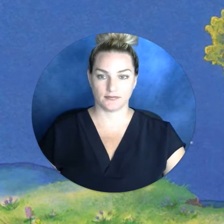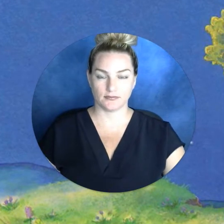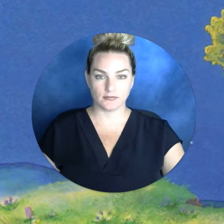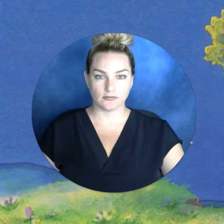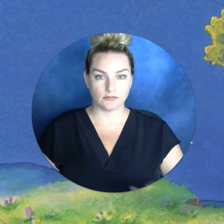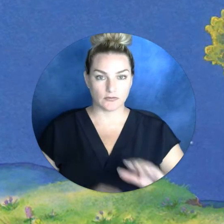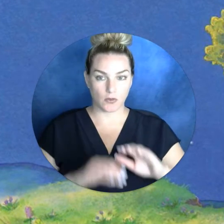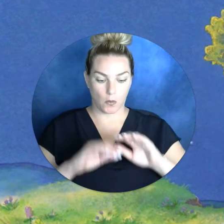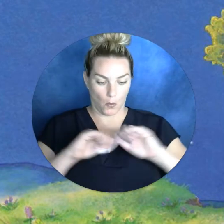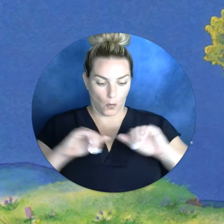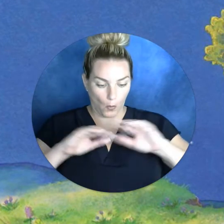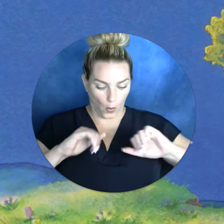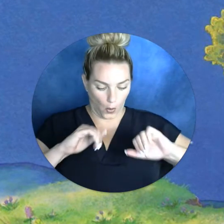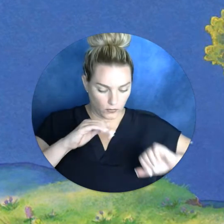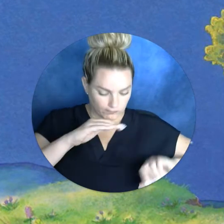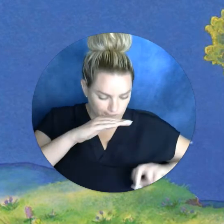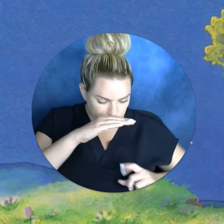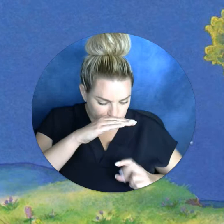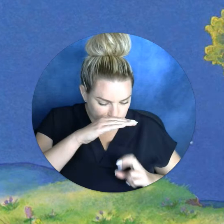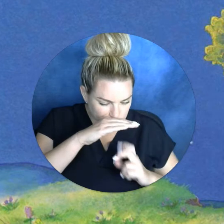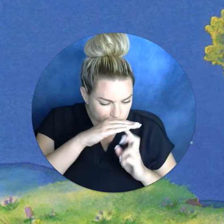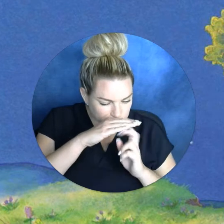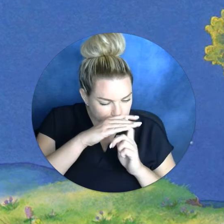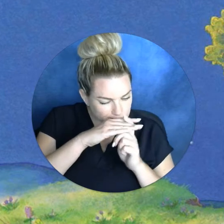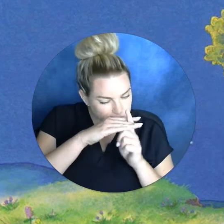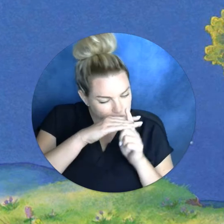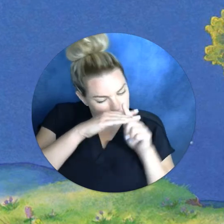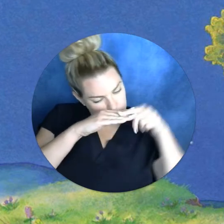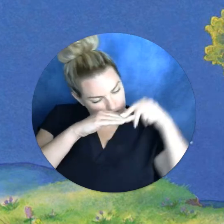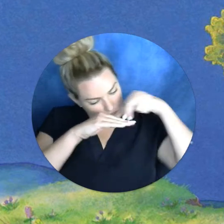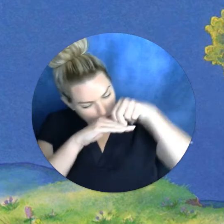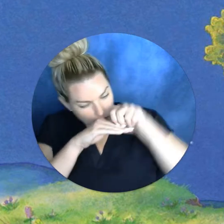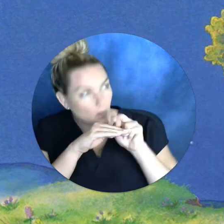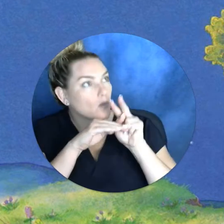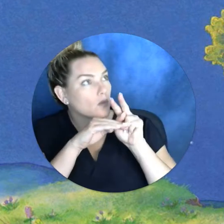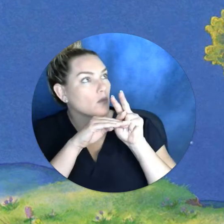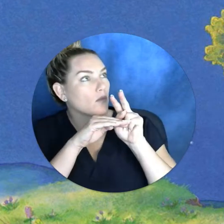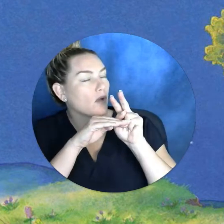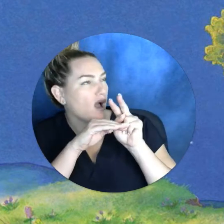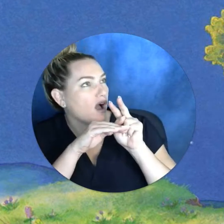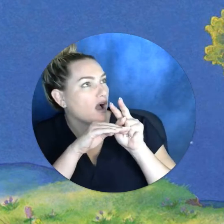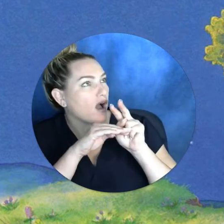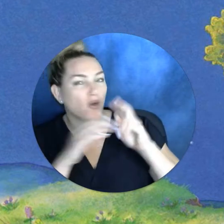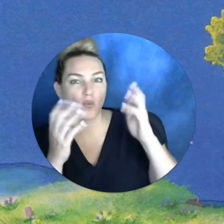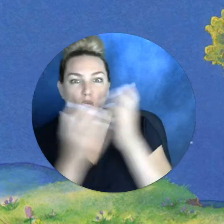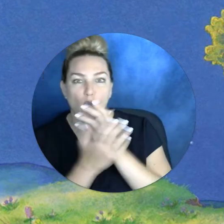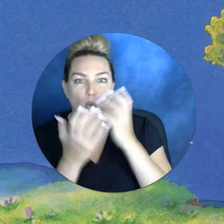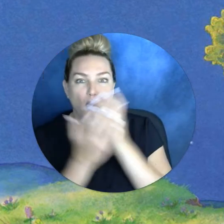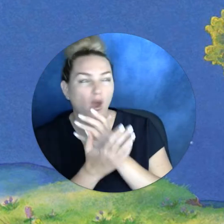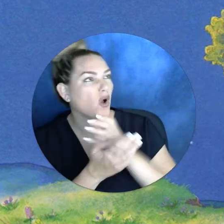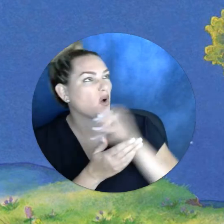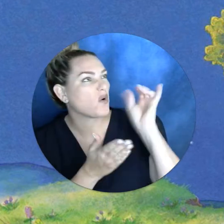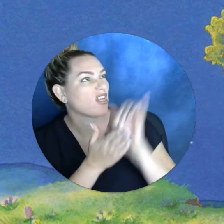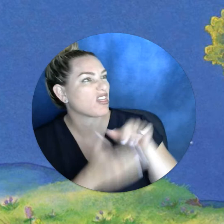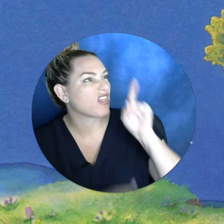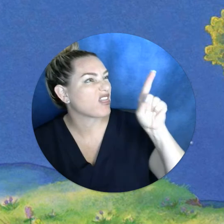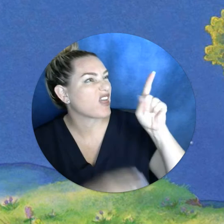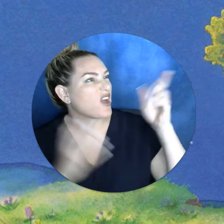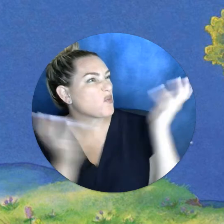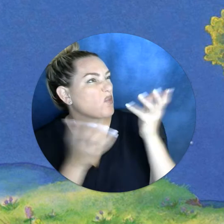"Hot diggity!" exclaimed Mole as he burrowed out of the ground one night. "Whatever's that?"